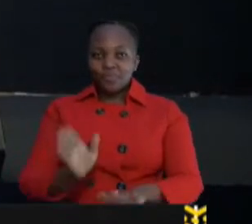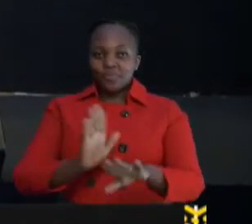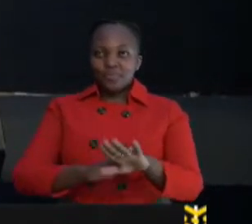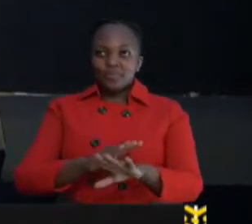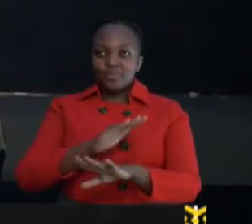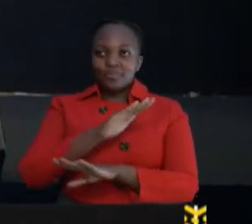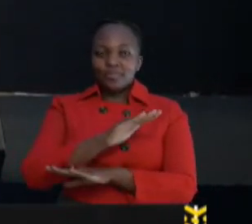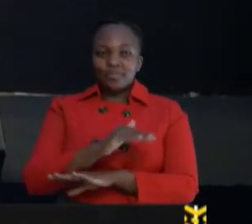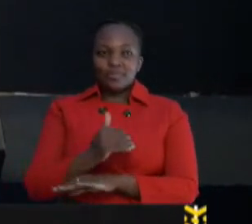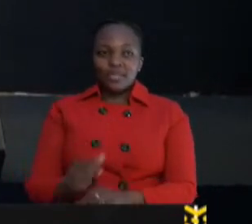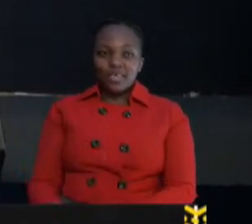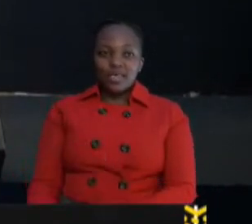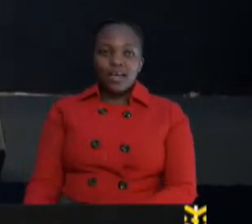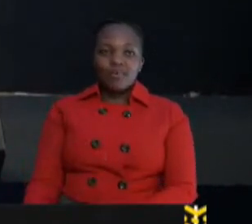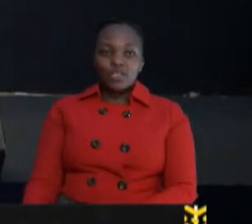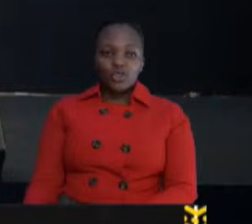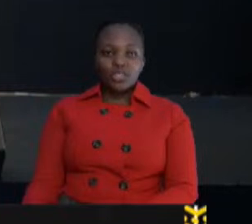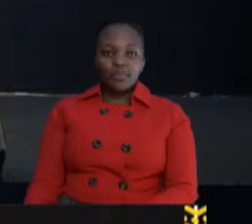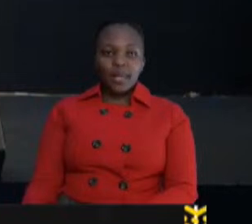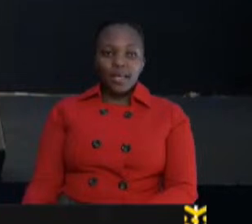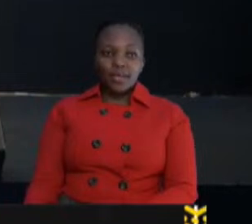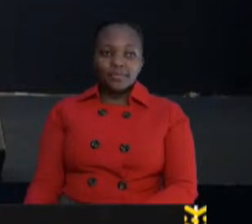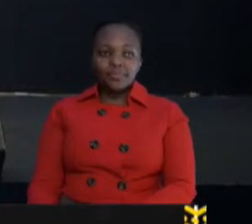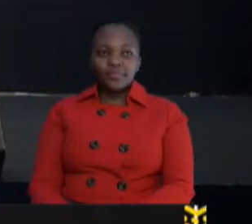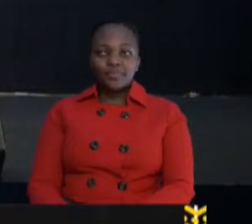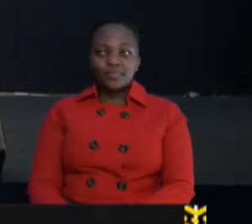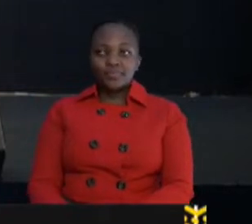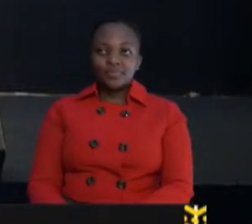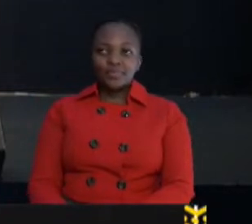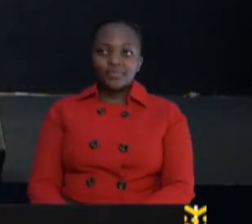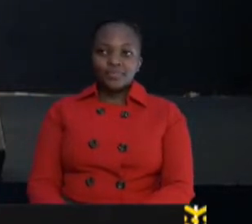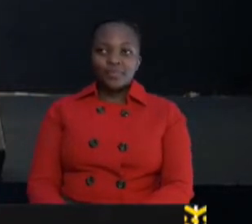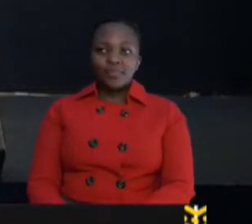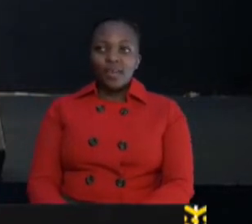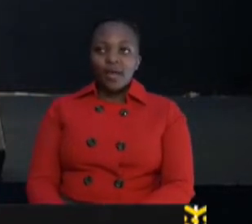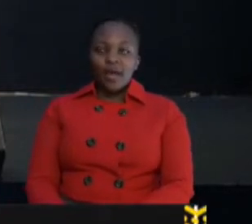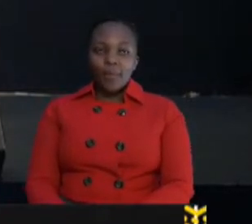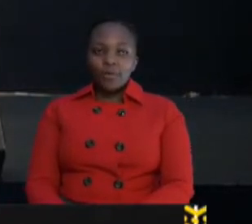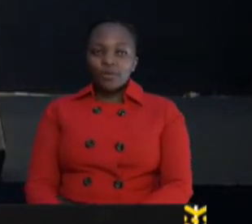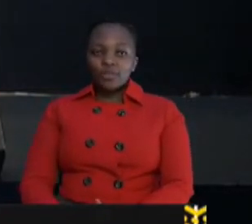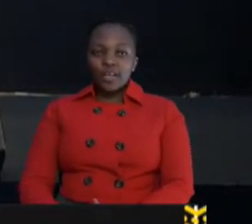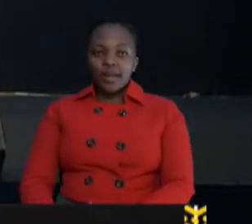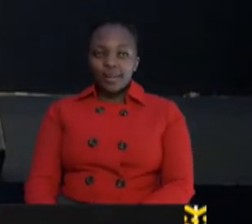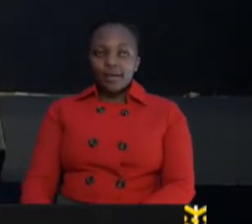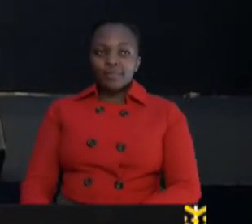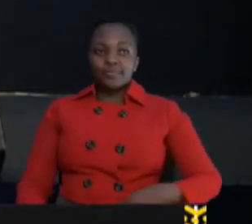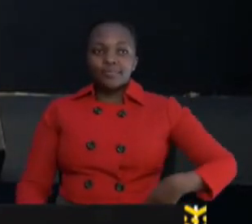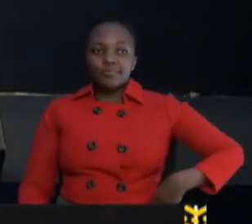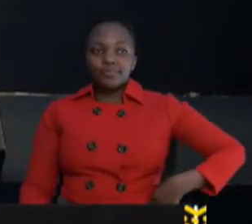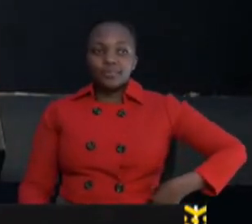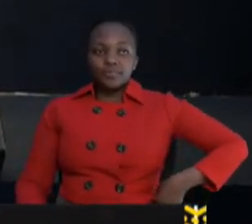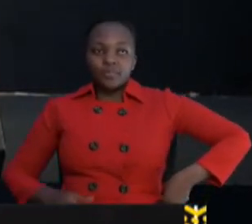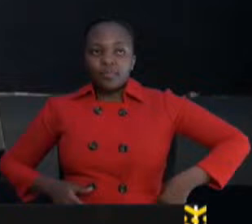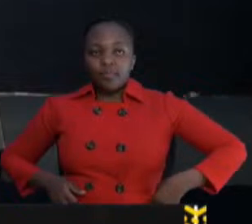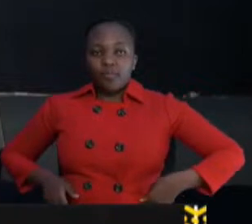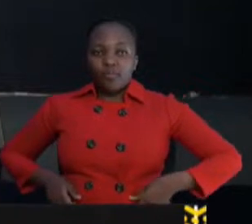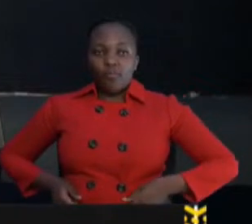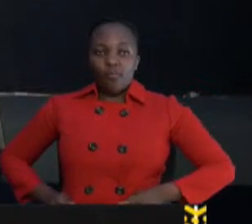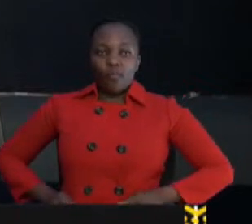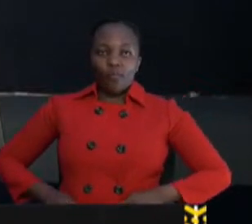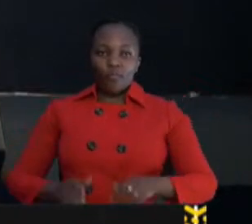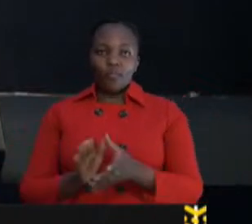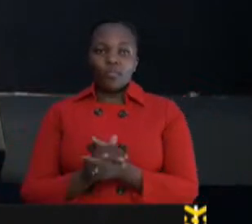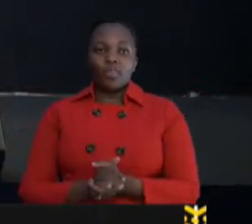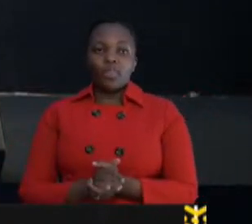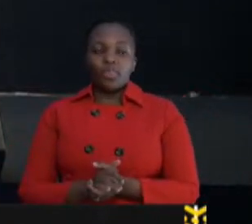afternoon. Mine is on the intellectual property. I would like to ask with regards to